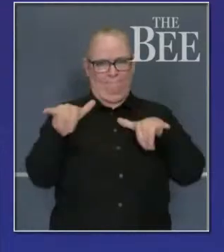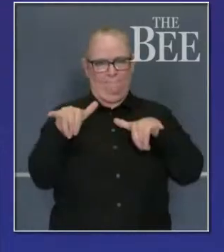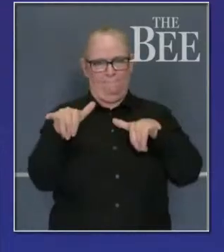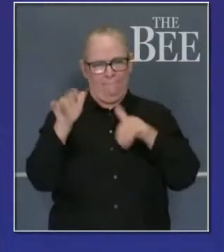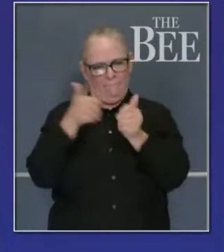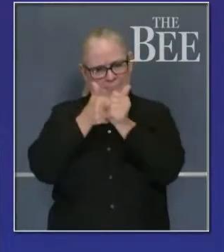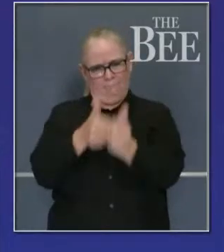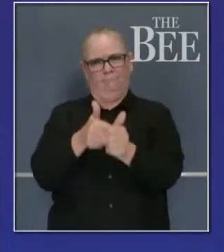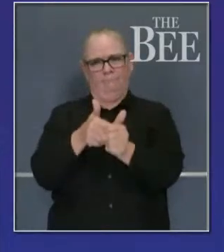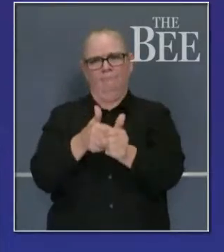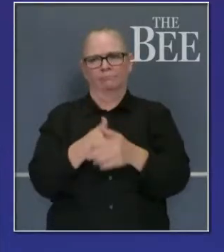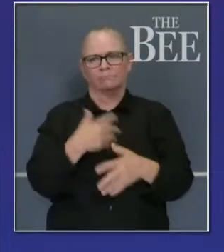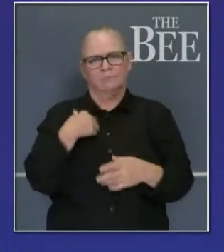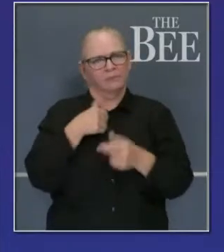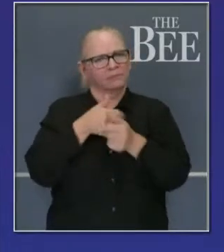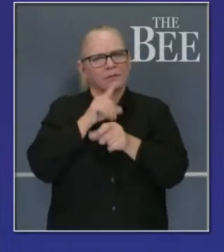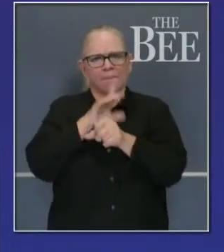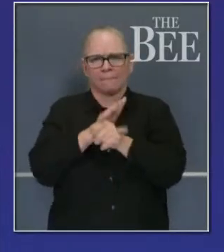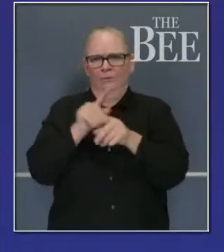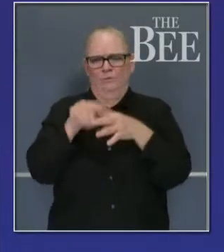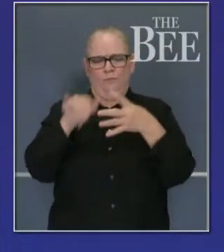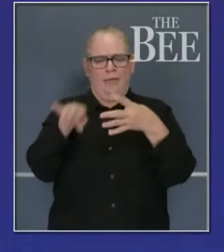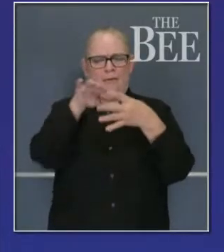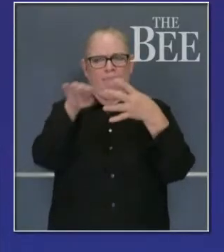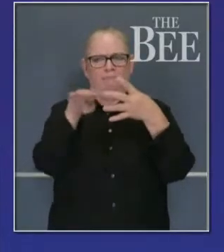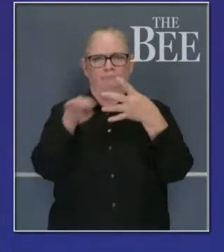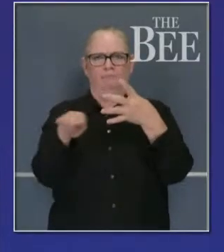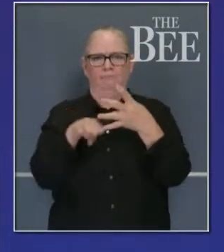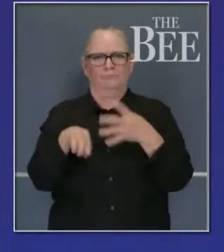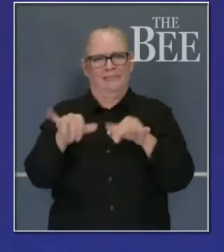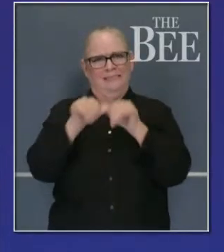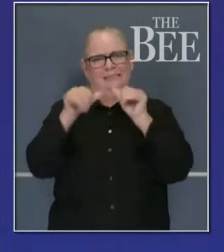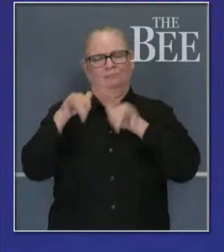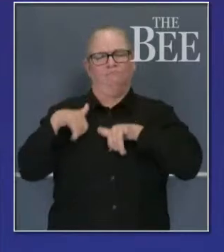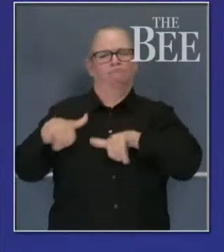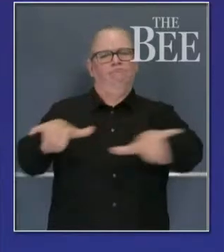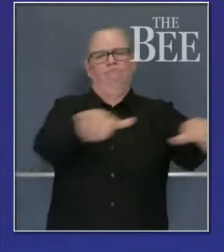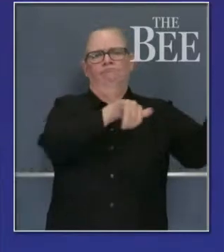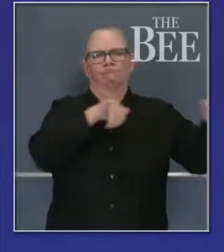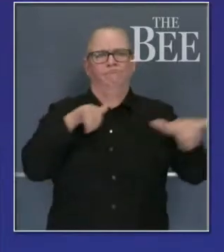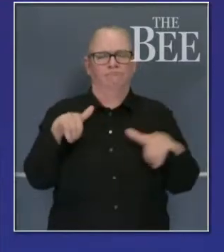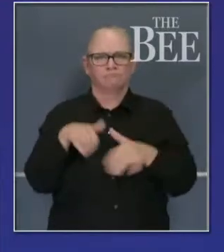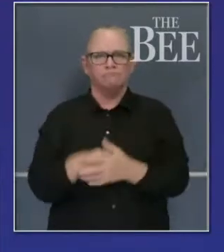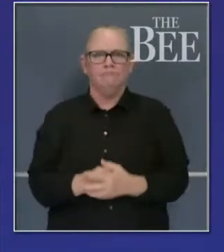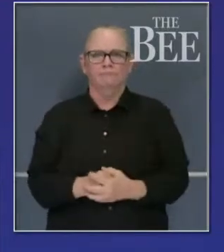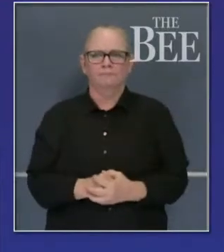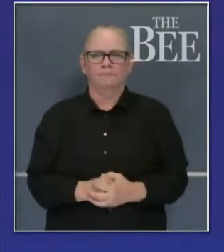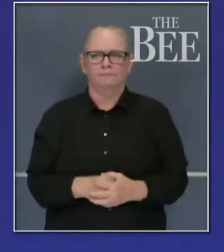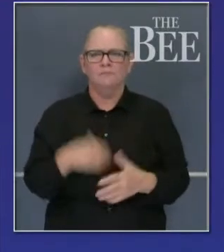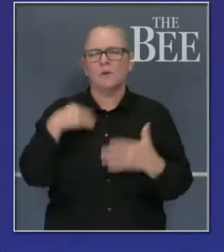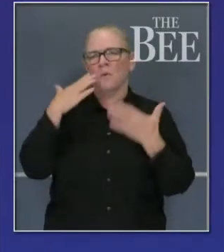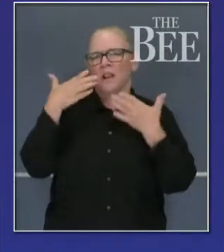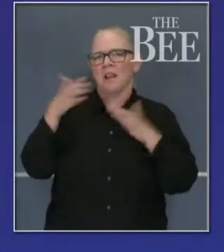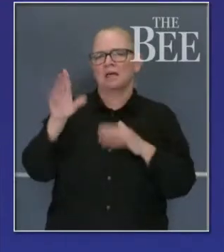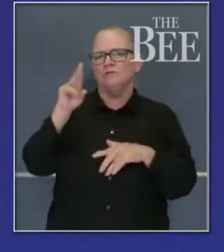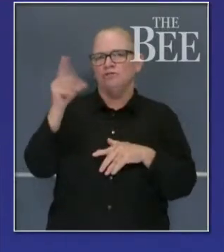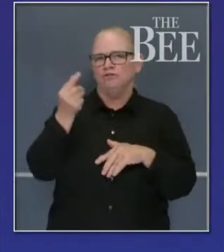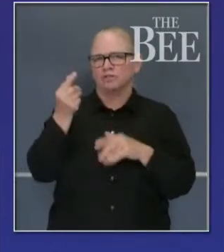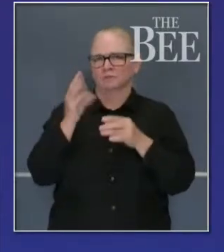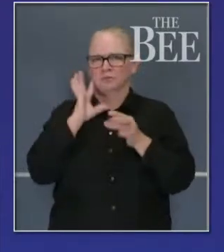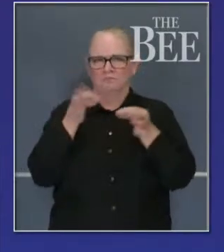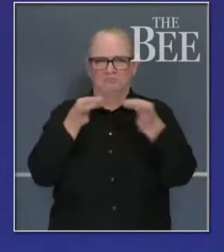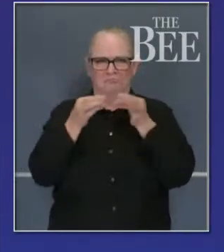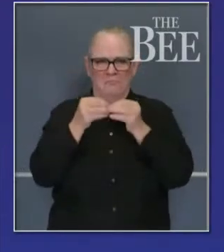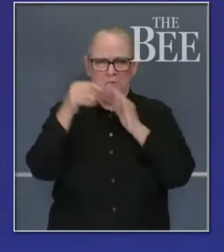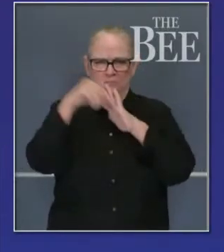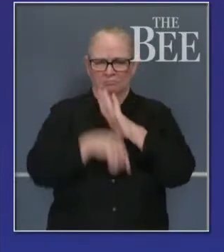We're committed to it over the long run. But Dr. Galley can speak more specifically about where we are, where he thinks things are